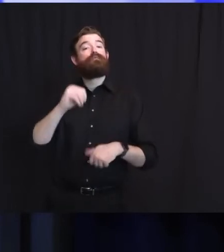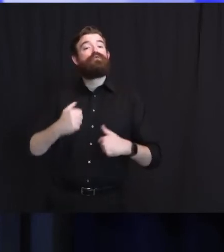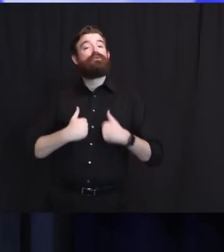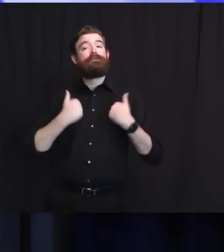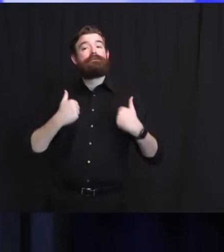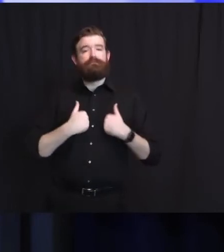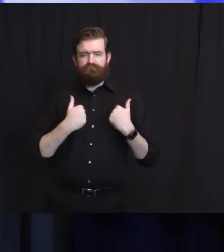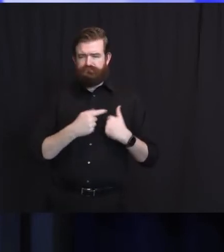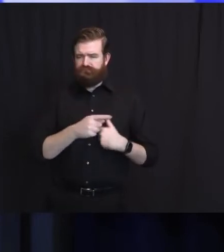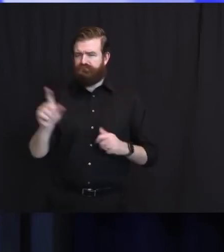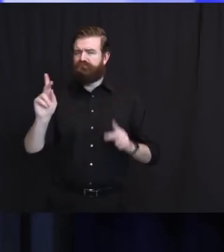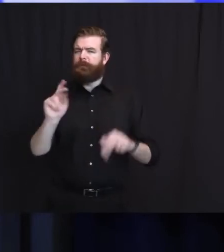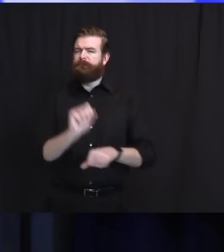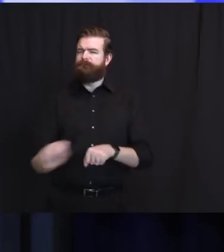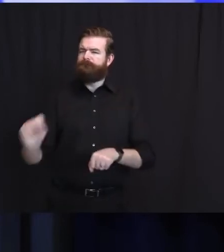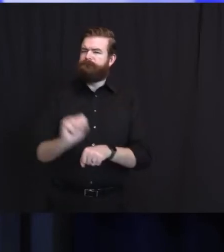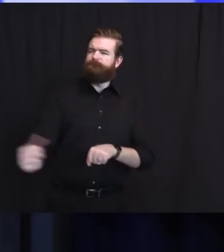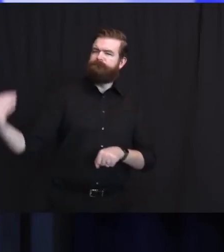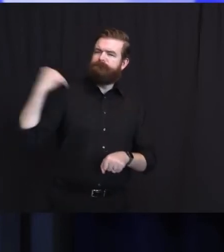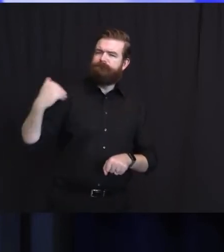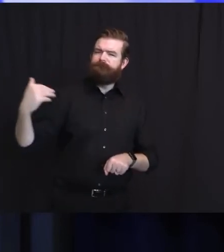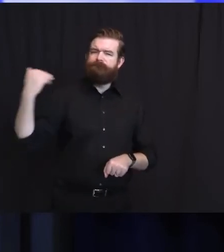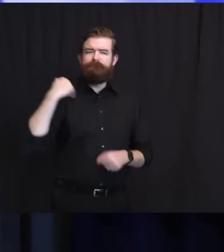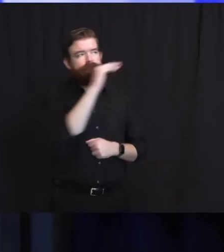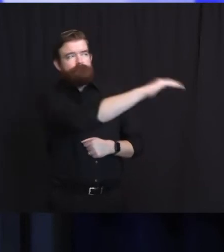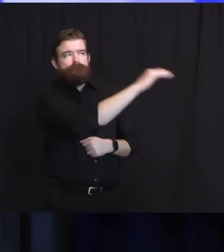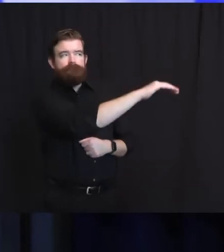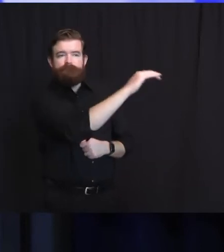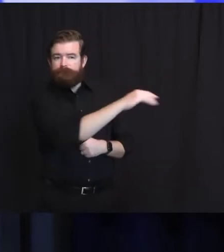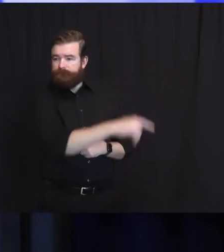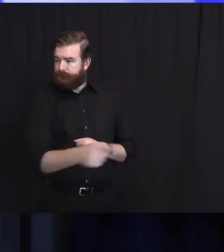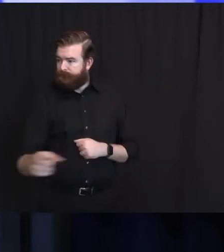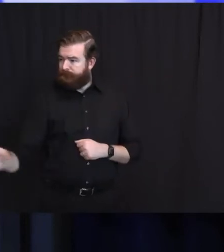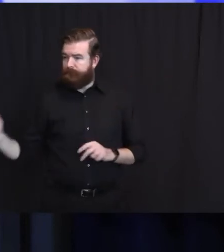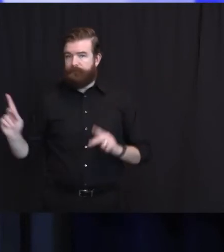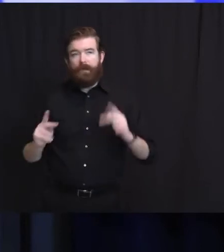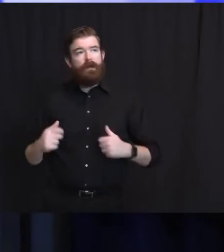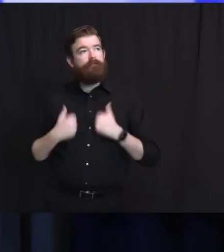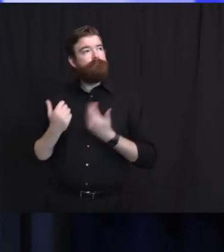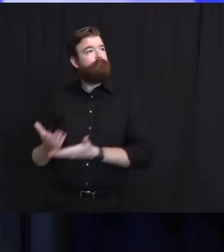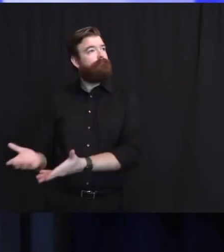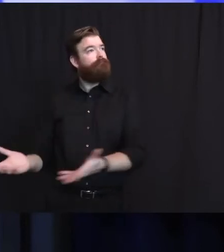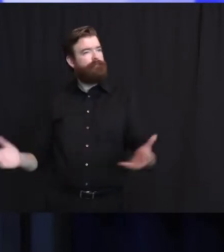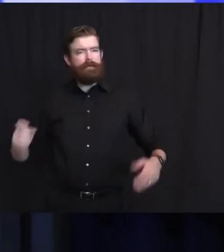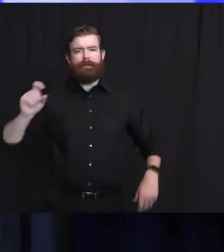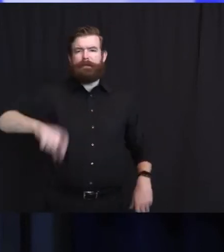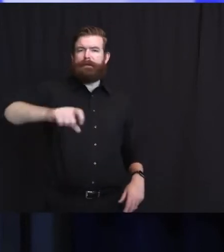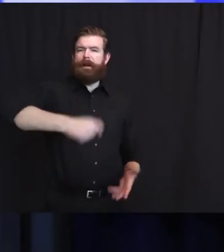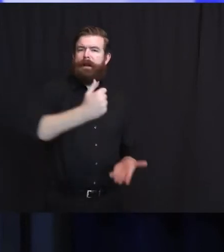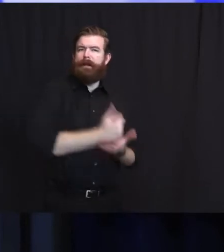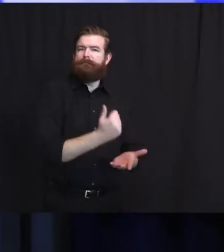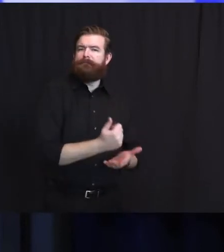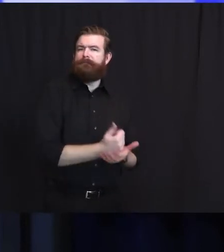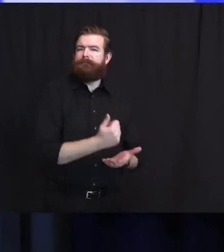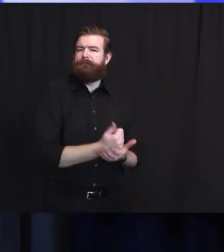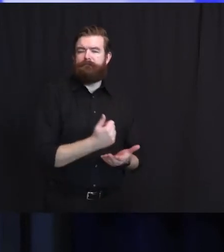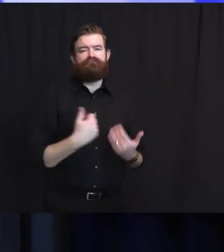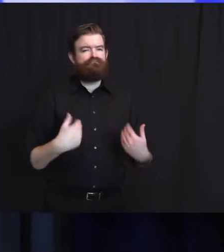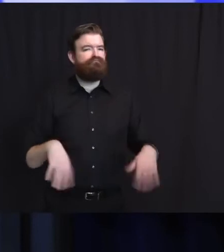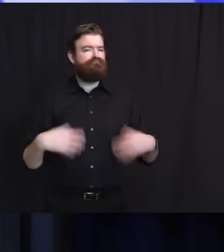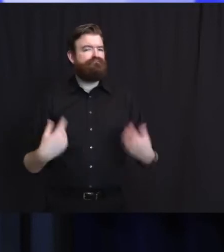critically important it is to get these residents, their loved ones, vaccinated as soon as possible. The advocates